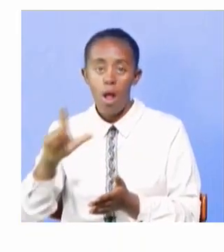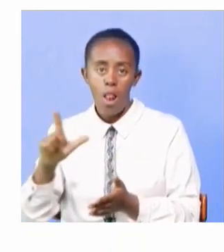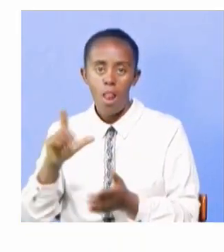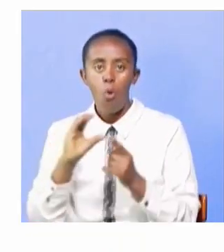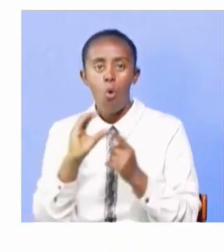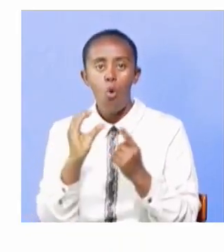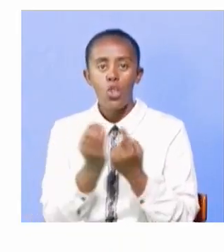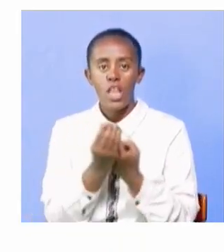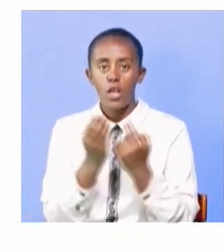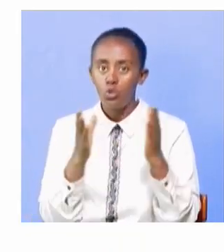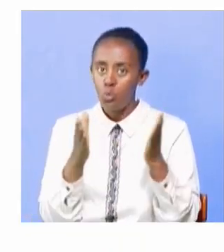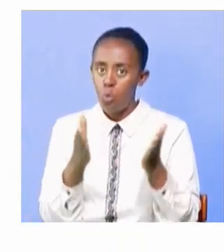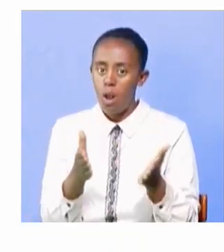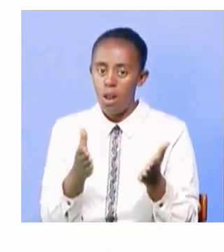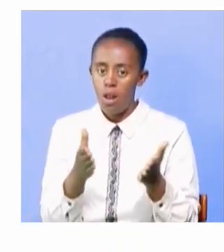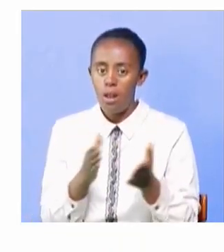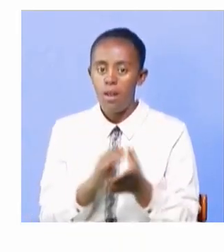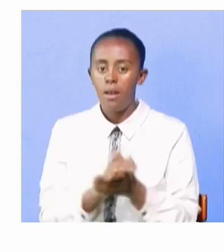Contextual